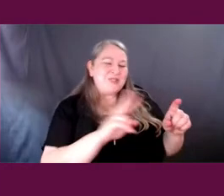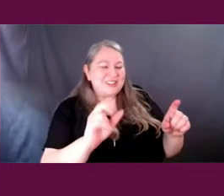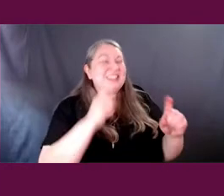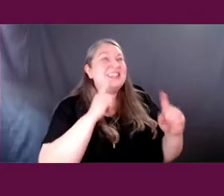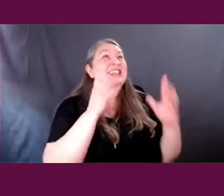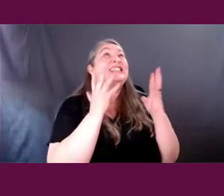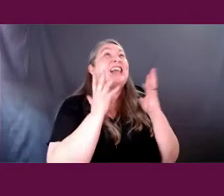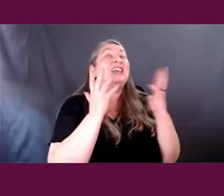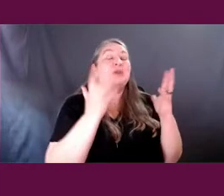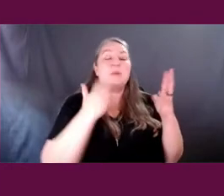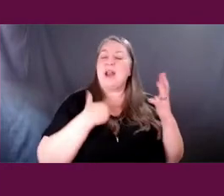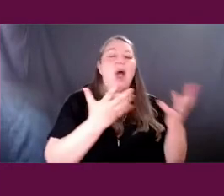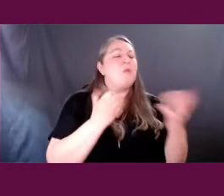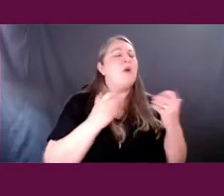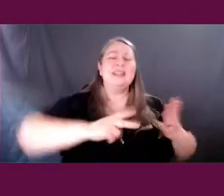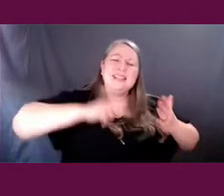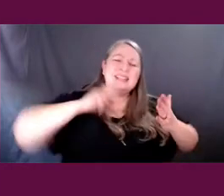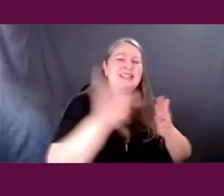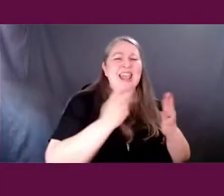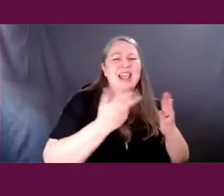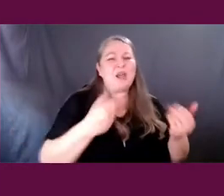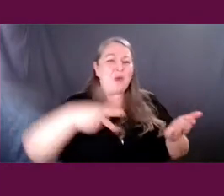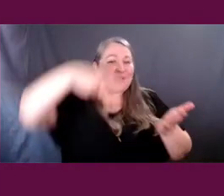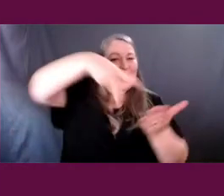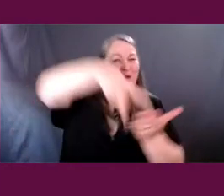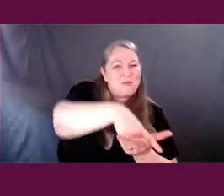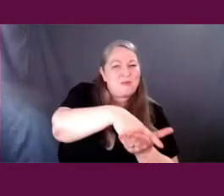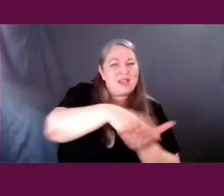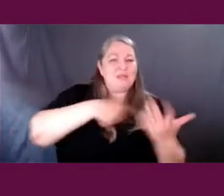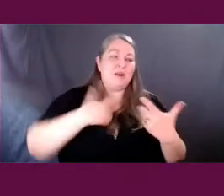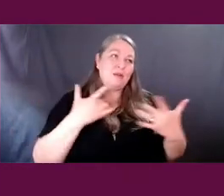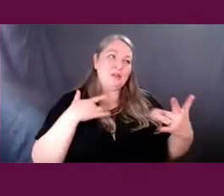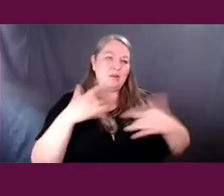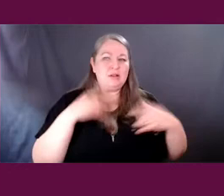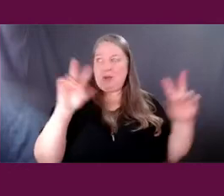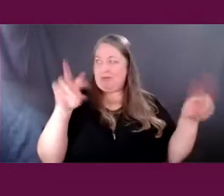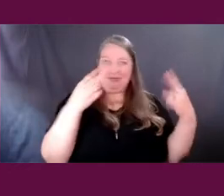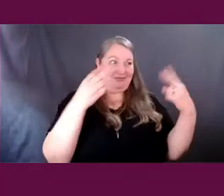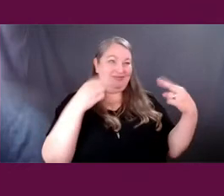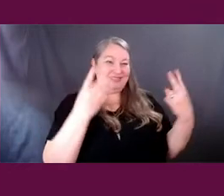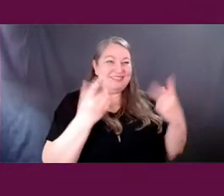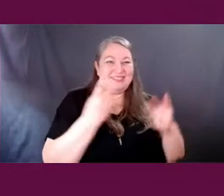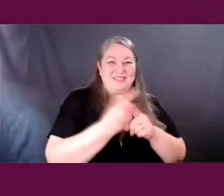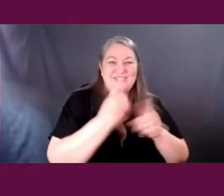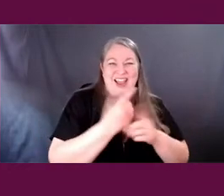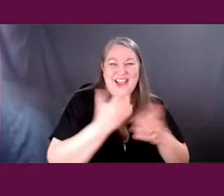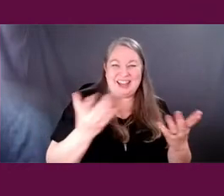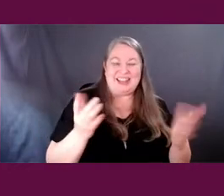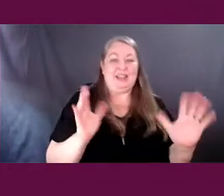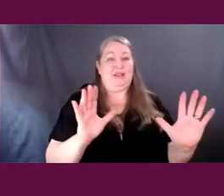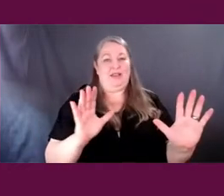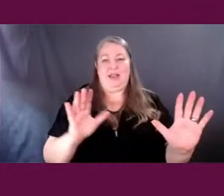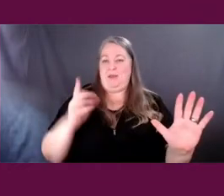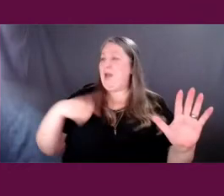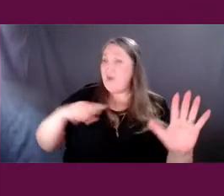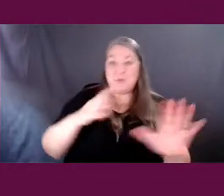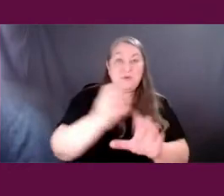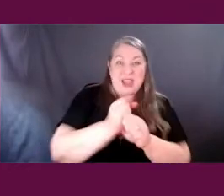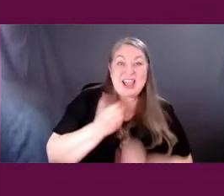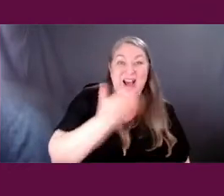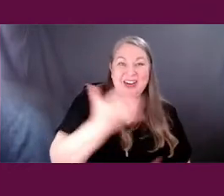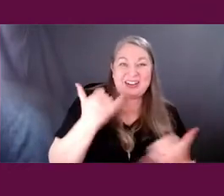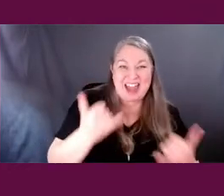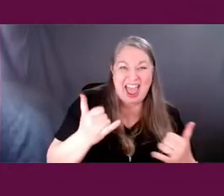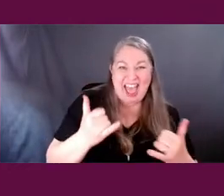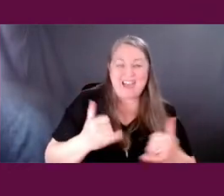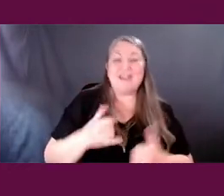bad. I wanted to do splits, but I was concerned about how my thighs would look in the dance uniform. So. It's okay, well, we got her. She and got Lizzo me. Has